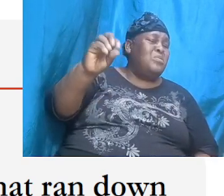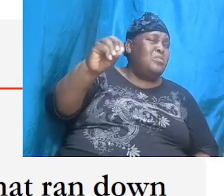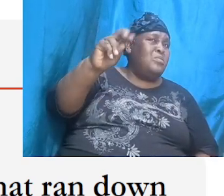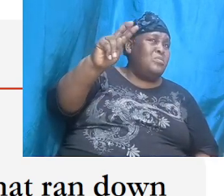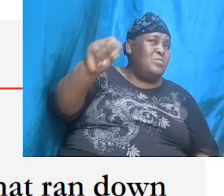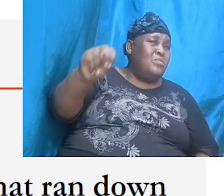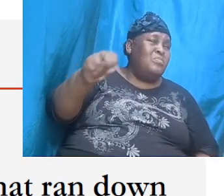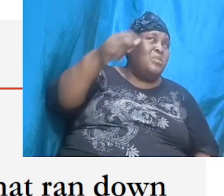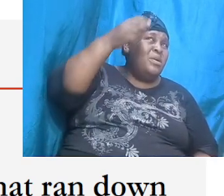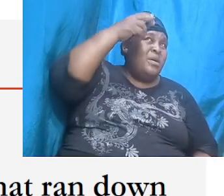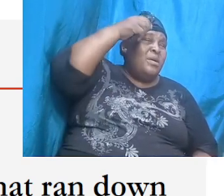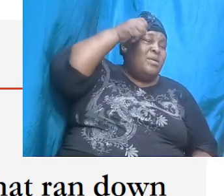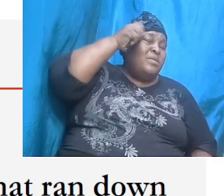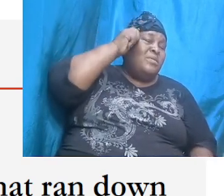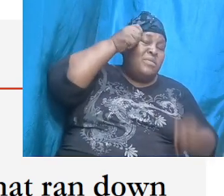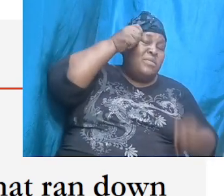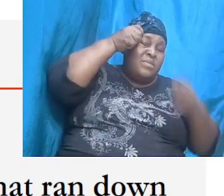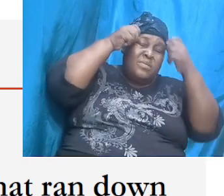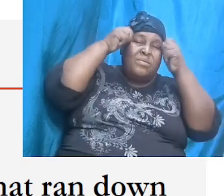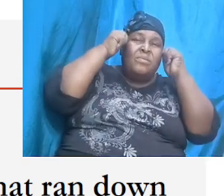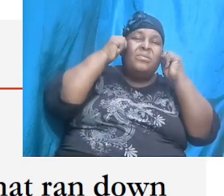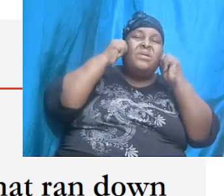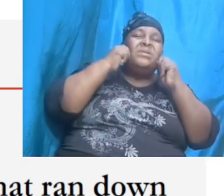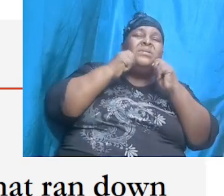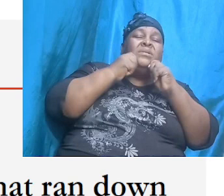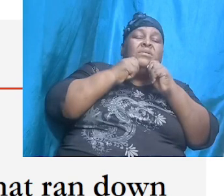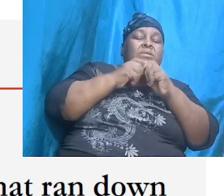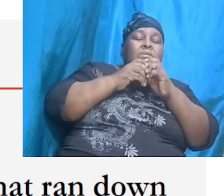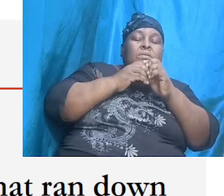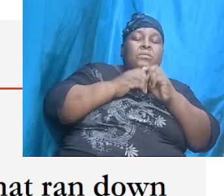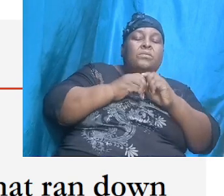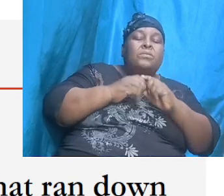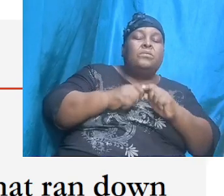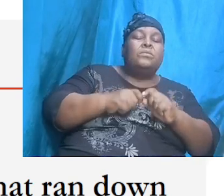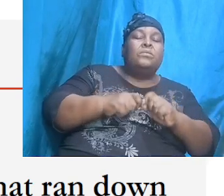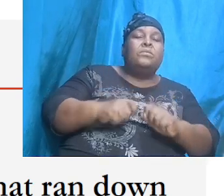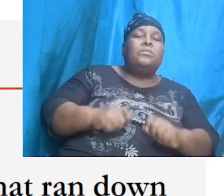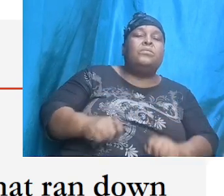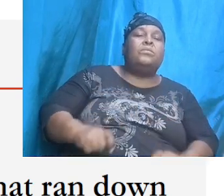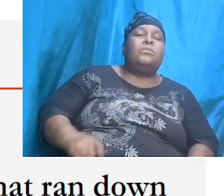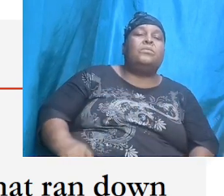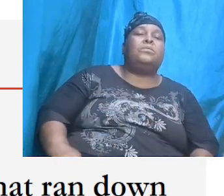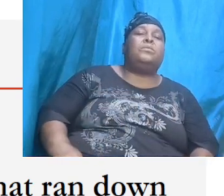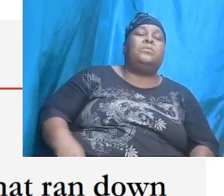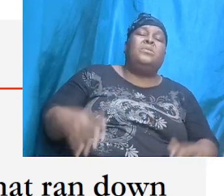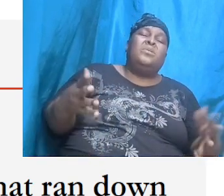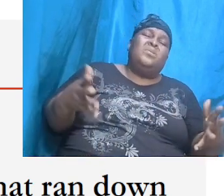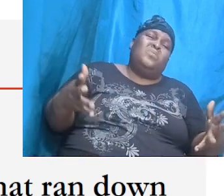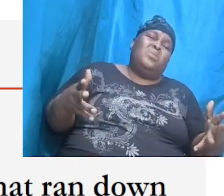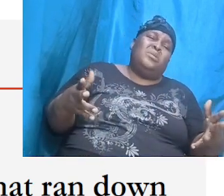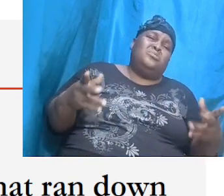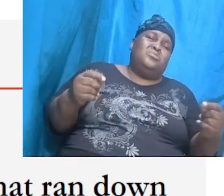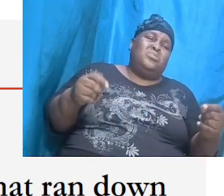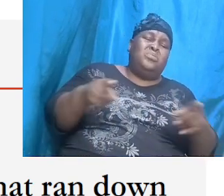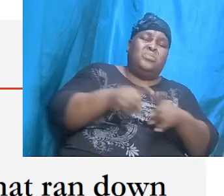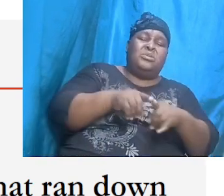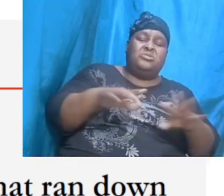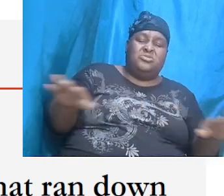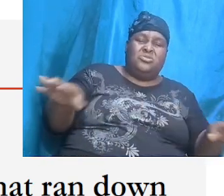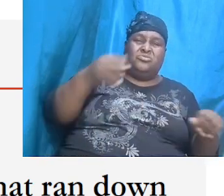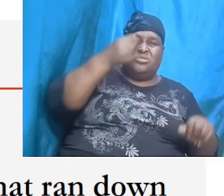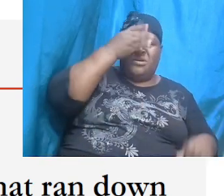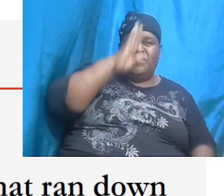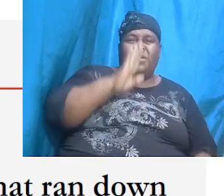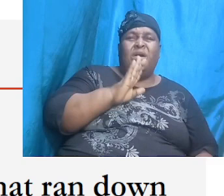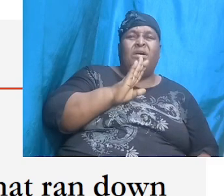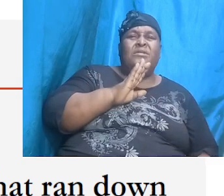it with the dew of Hermon. Now, what I would do as a child of God, amen, or as a person who is reading